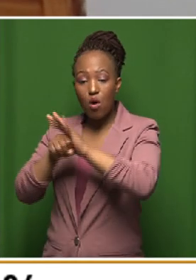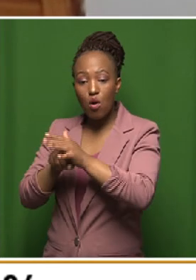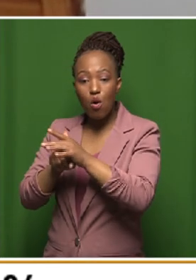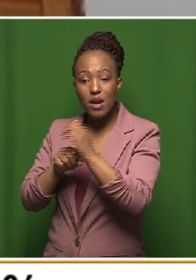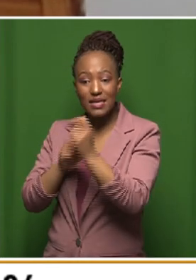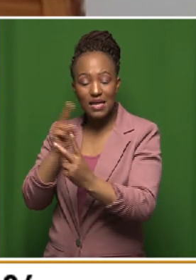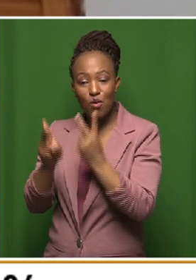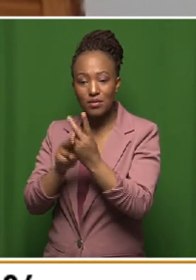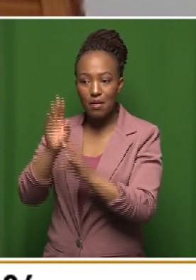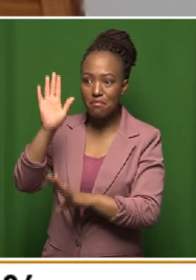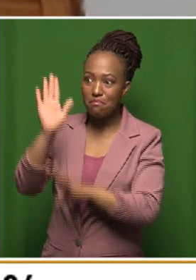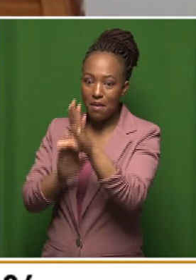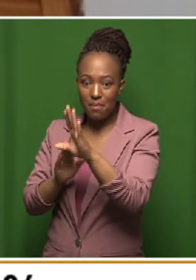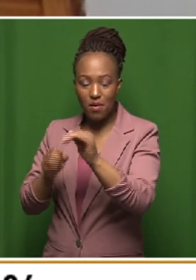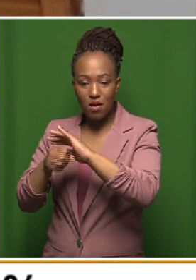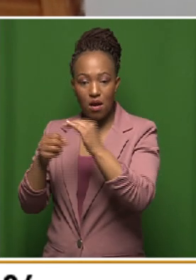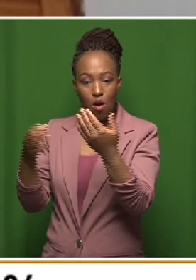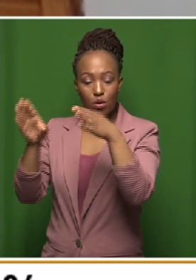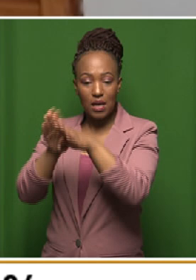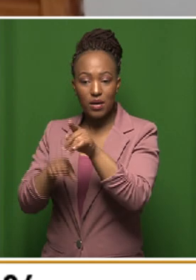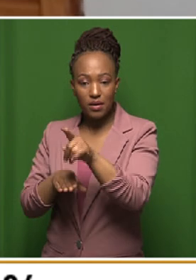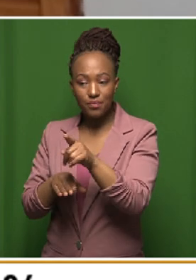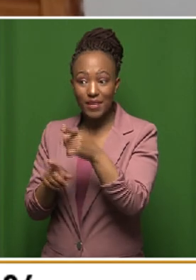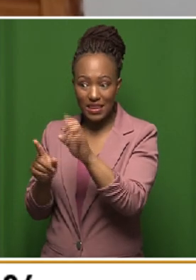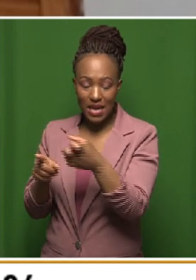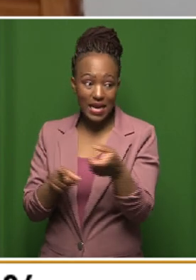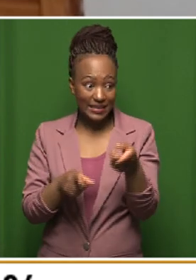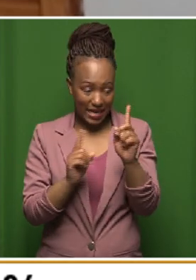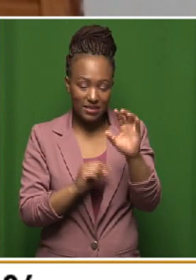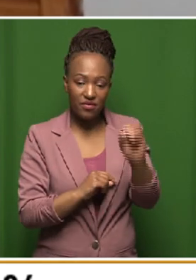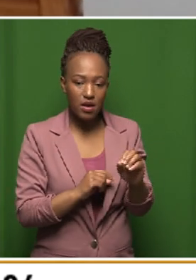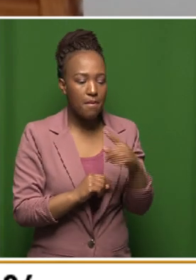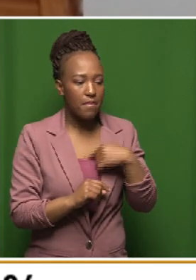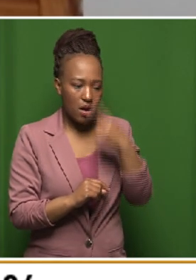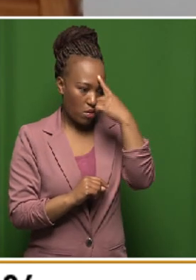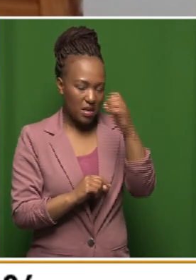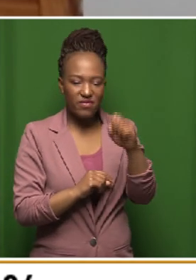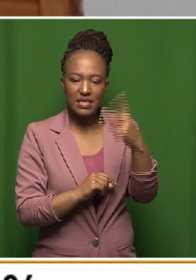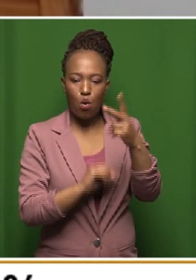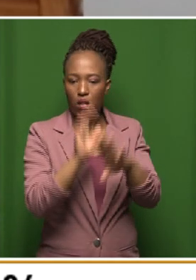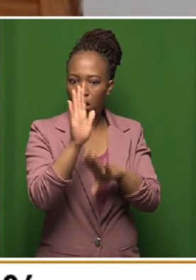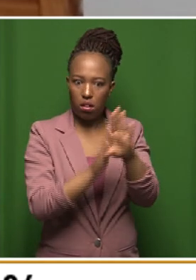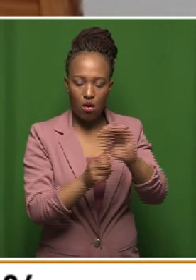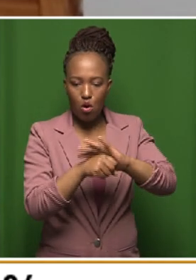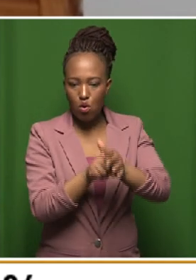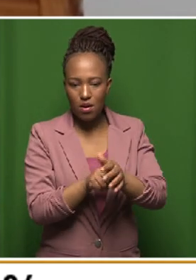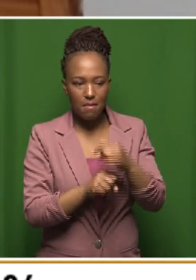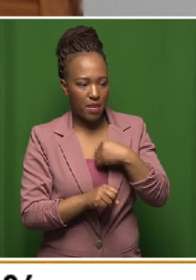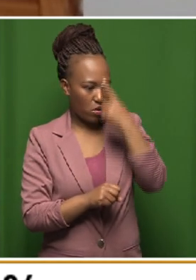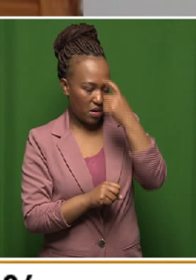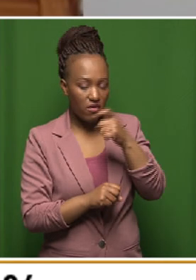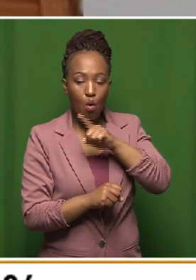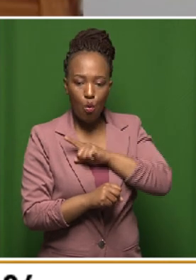enter into another lockdown? Then what? That is the danger. I don't believe in the second wave. Of course, like I've said, I think it's a responsibility